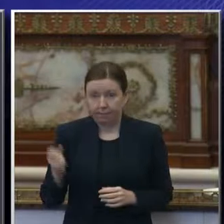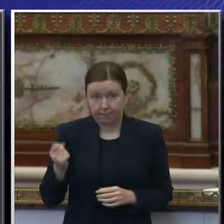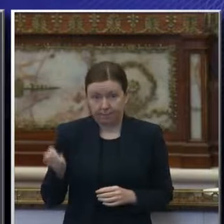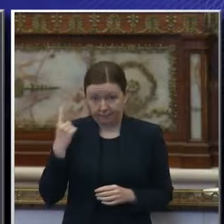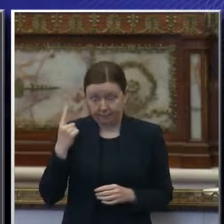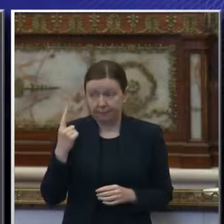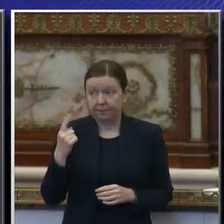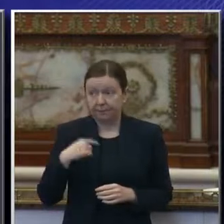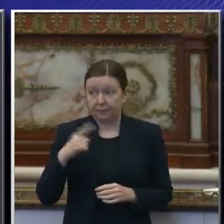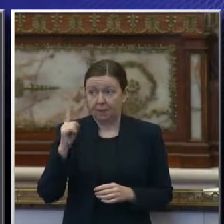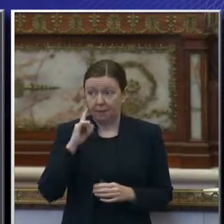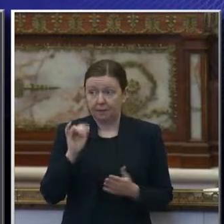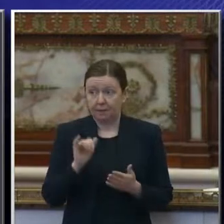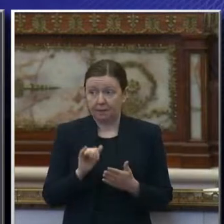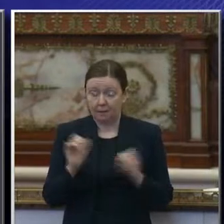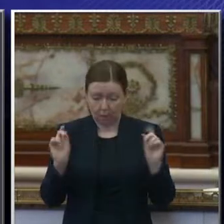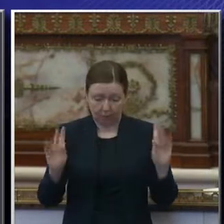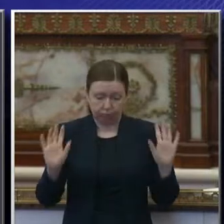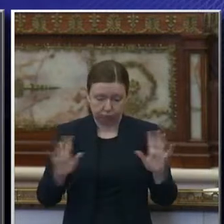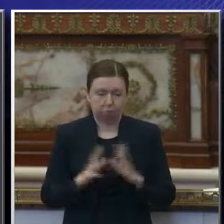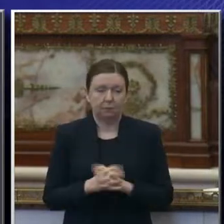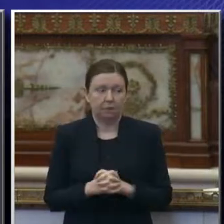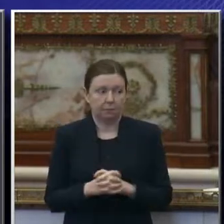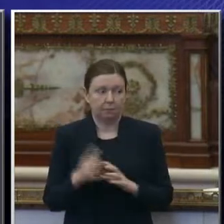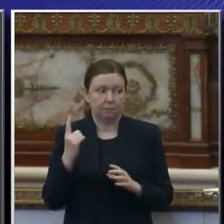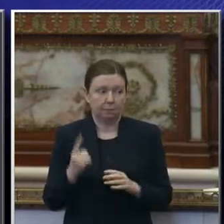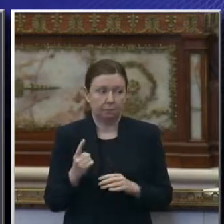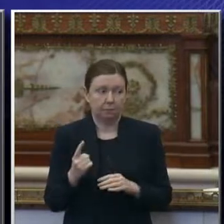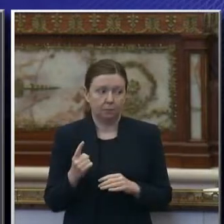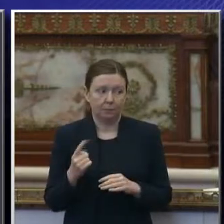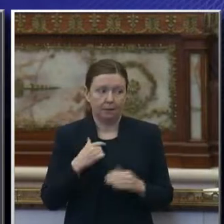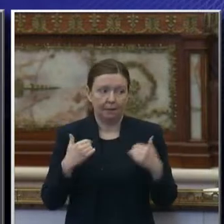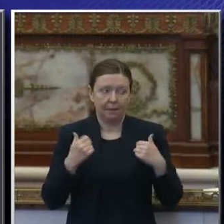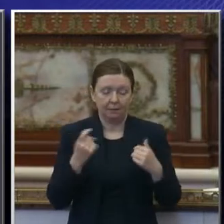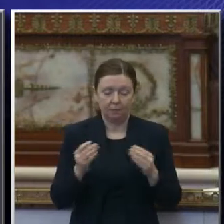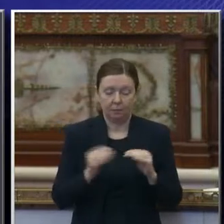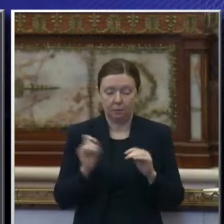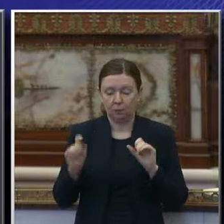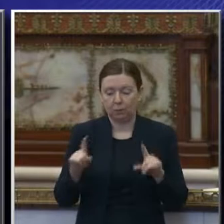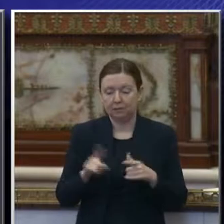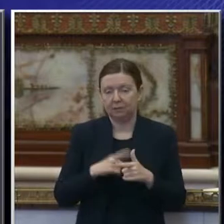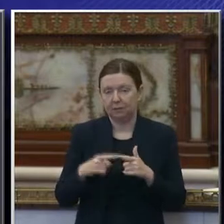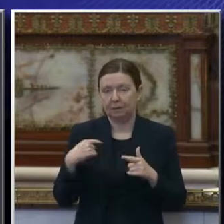Understood. I think, all right. So I have a couple more questions